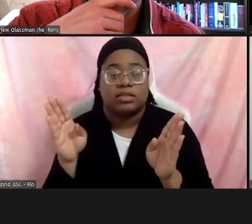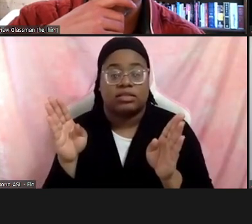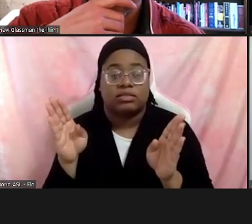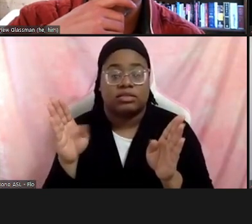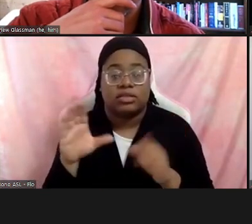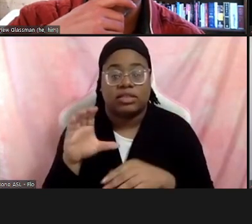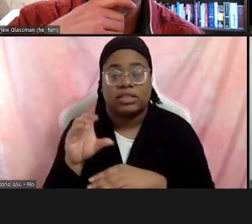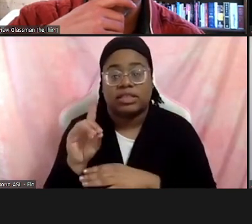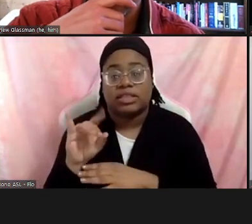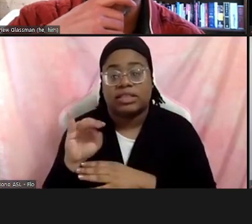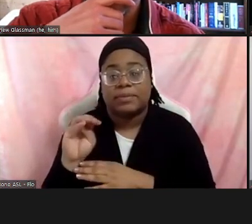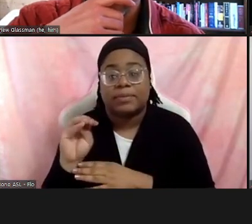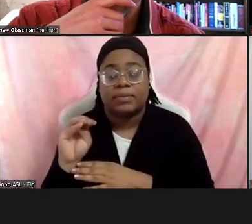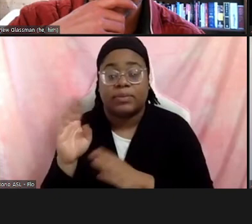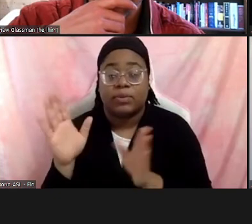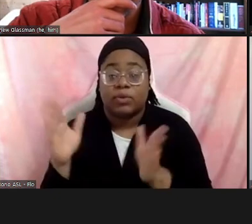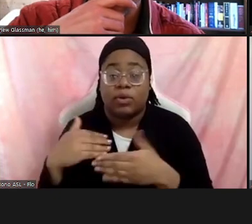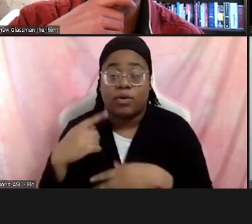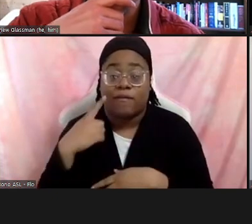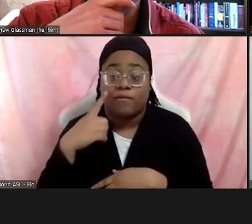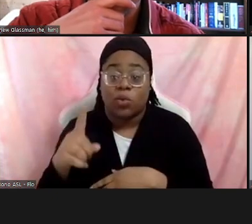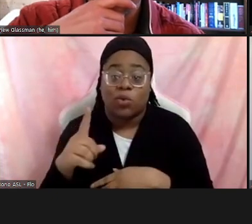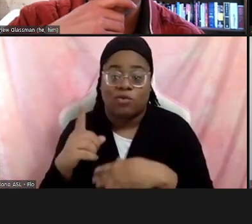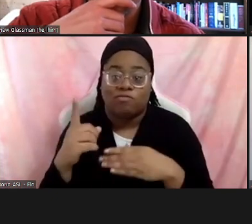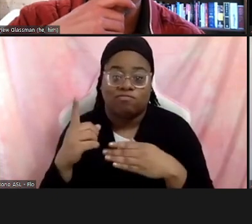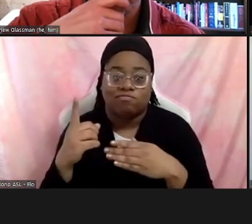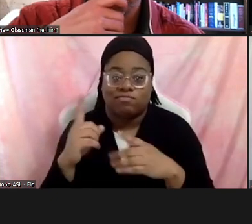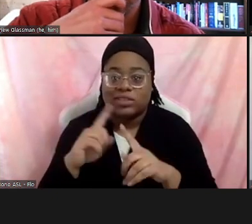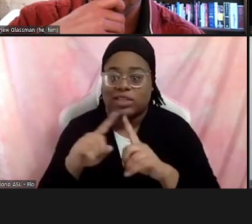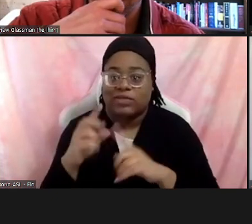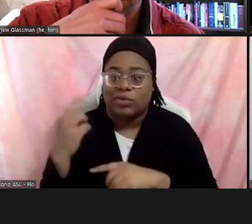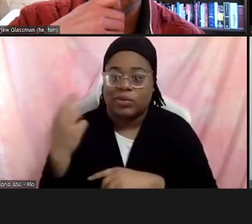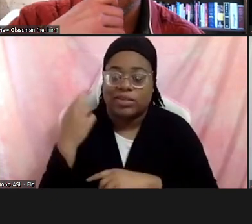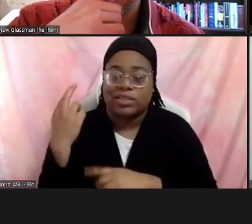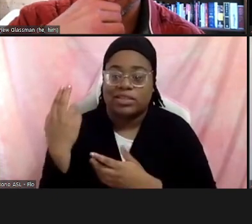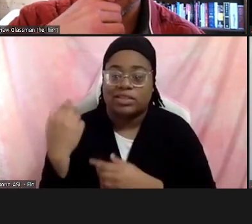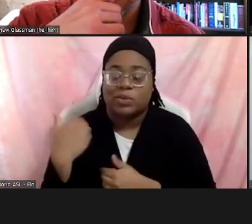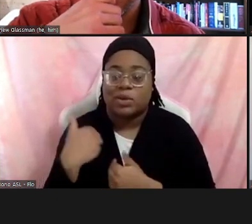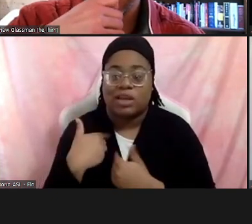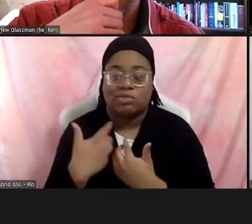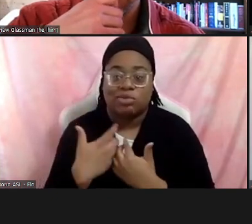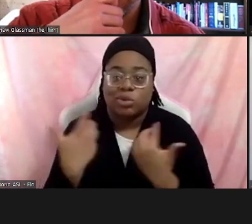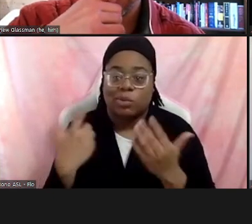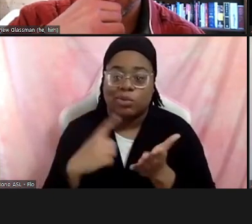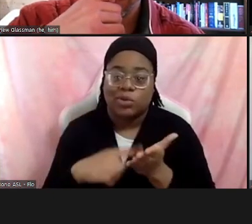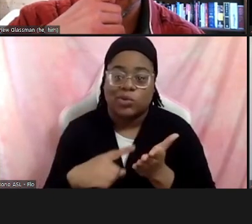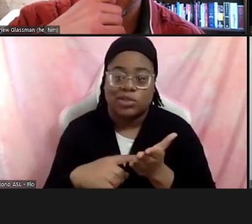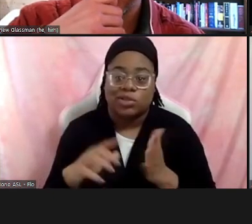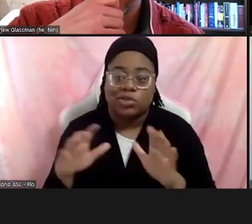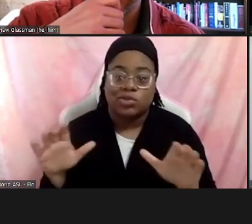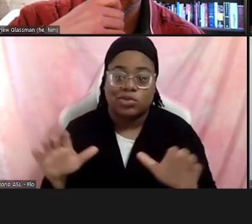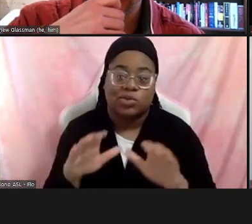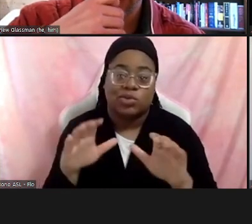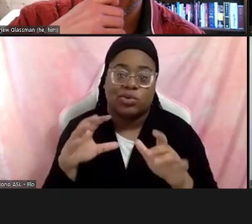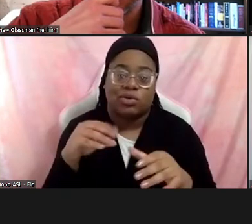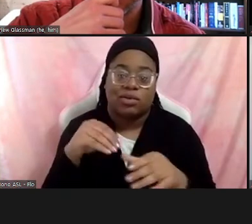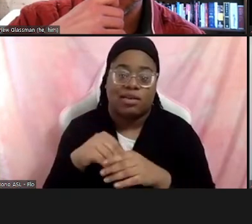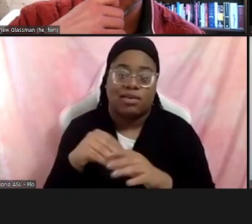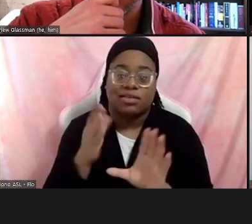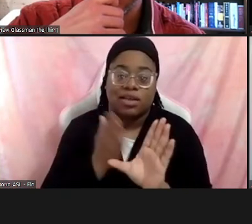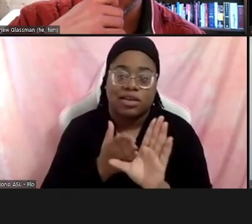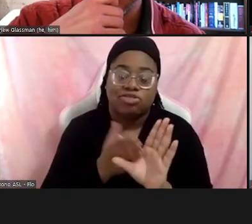CDEM rooms for various reasons. We still have so much research to do in psychiatry